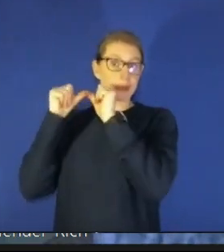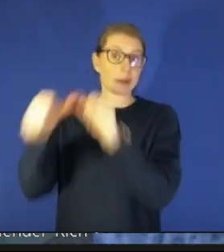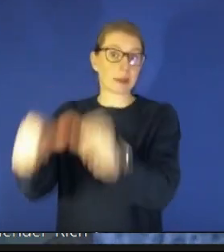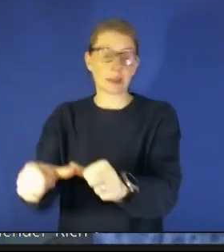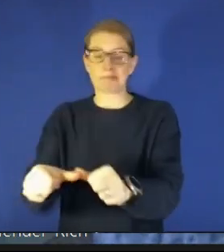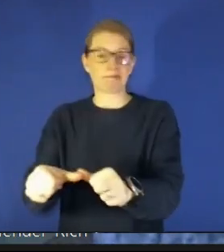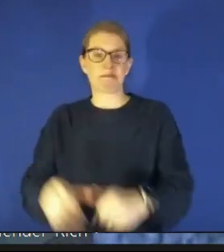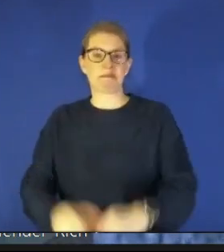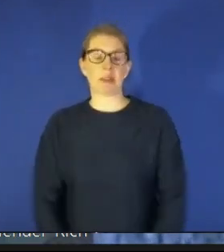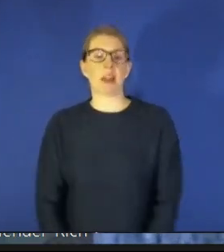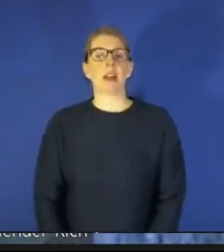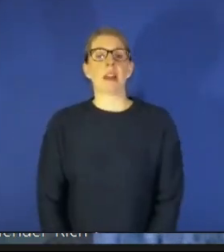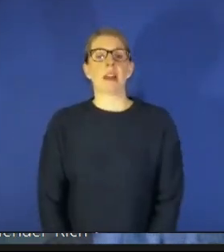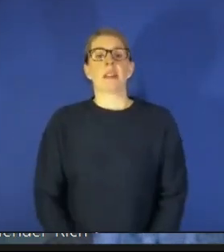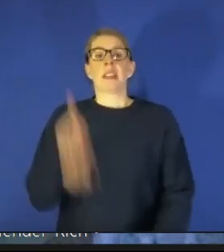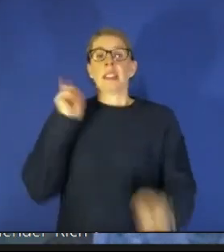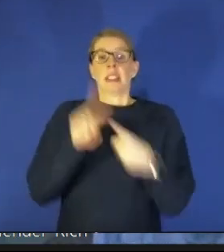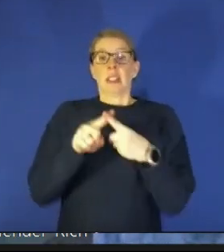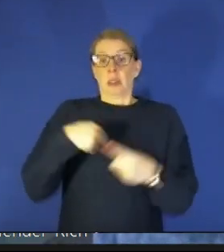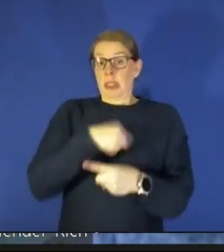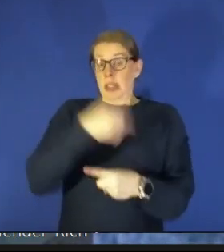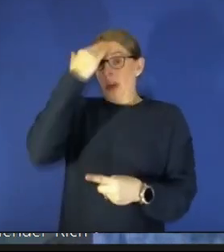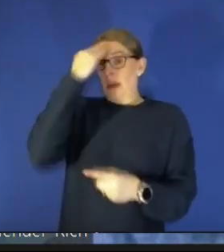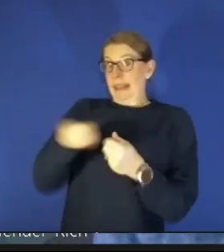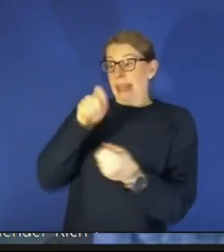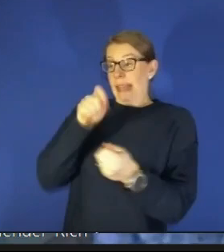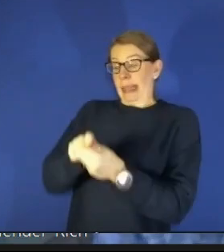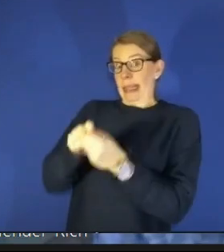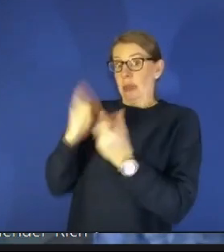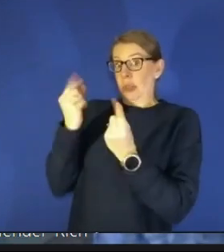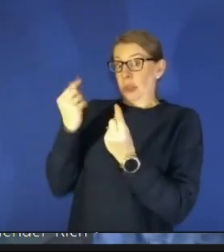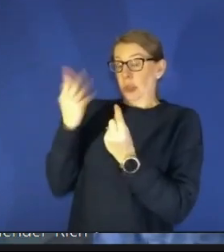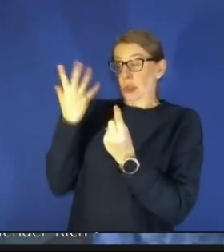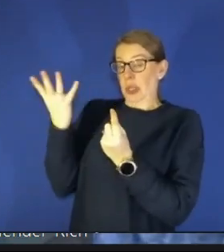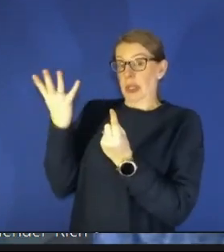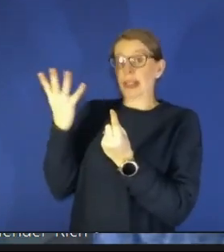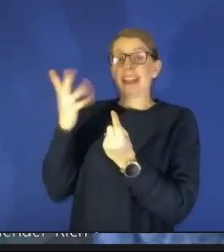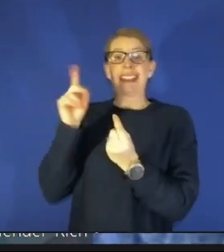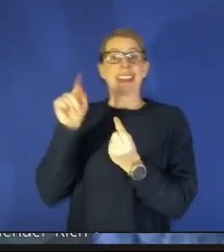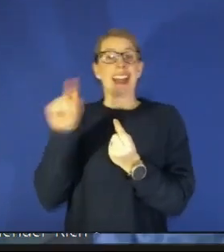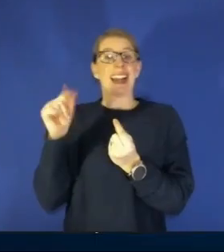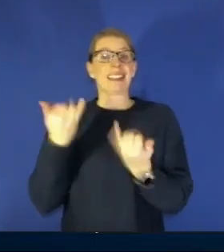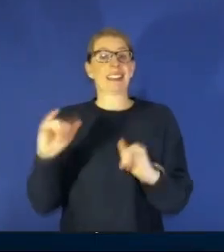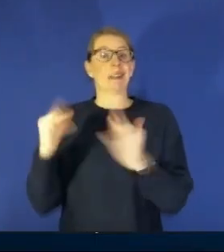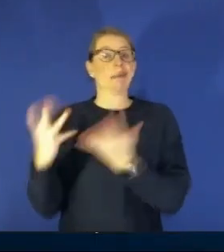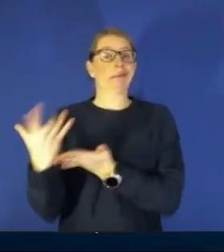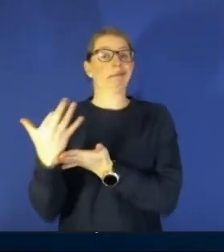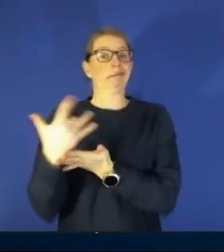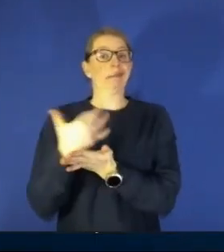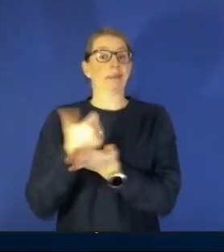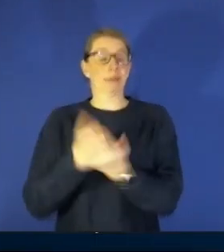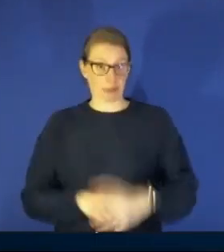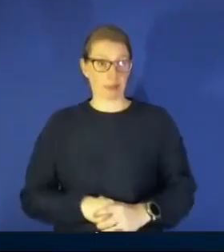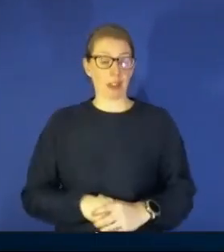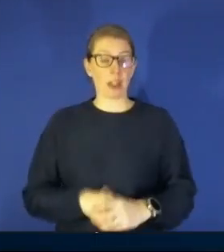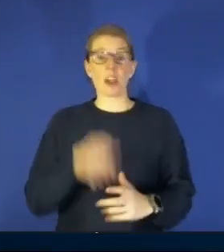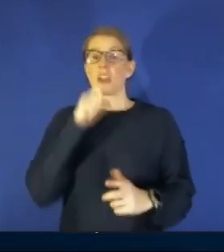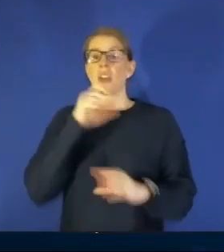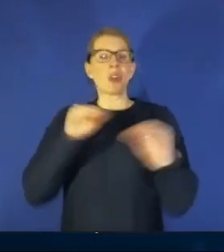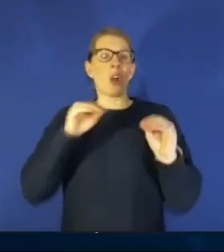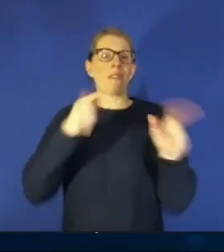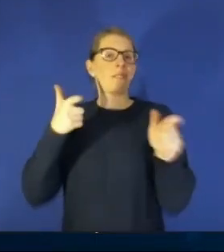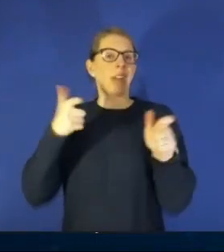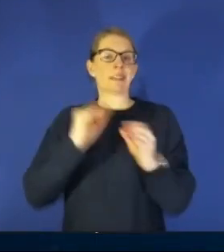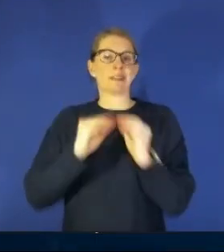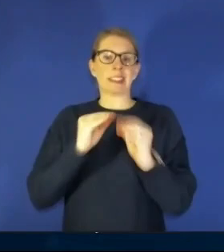And until we know exactly how that's going to look, I think the data is still out there. Yeah, no quick fix. Well, what I would say is that there